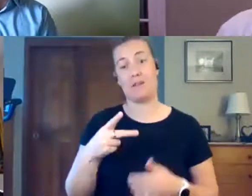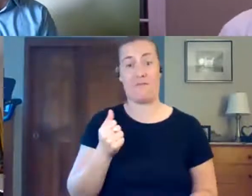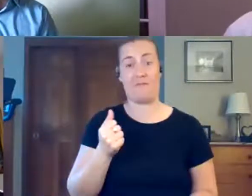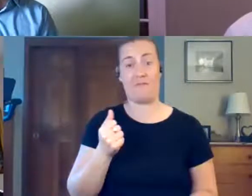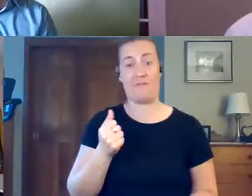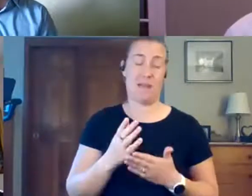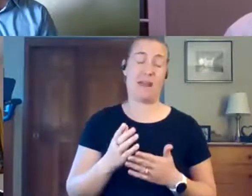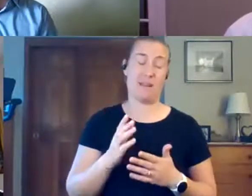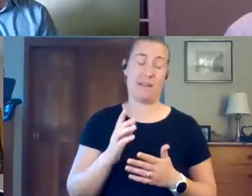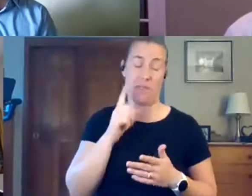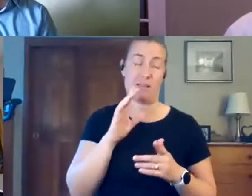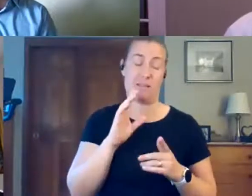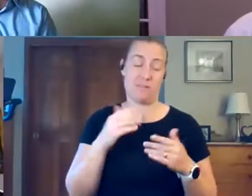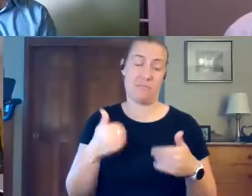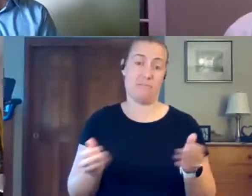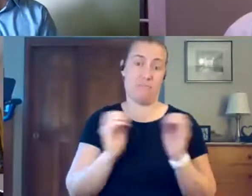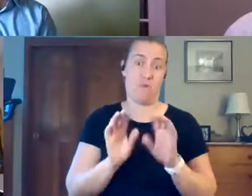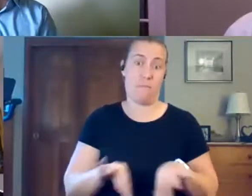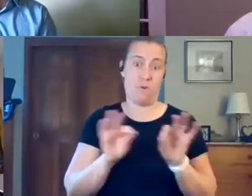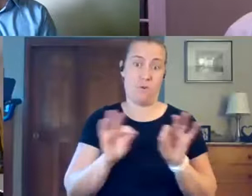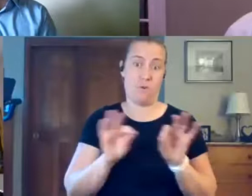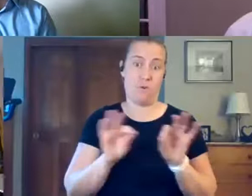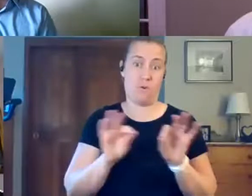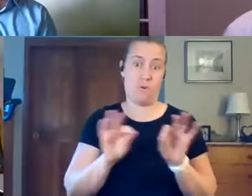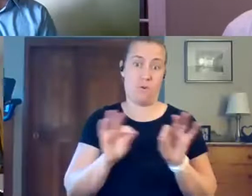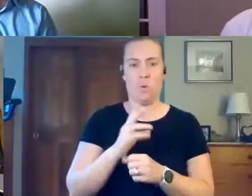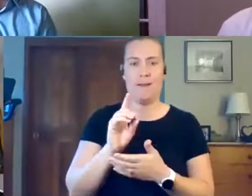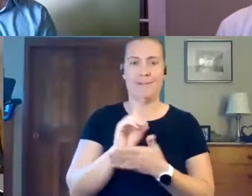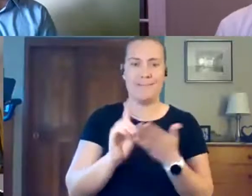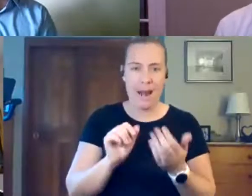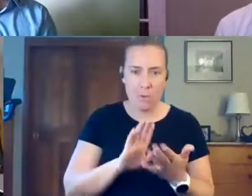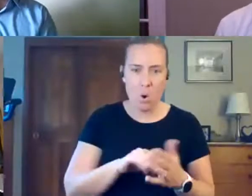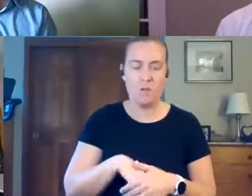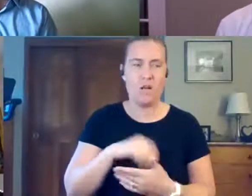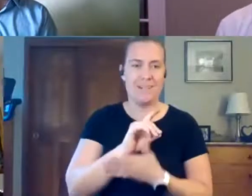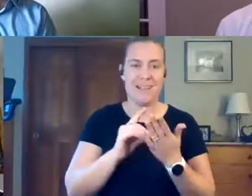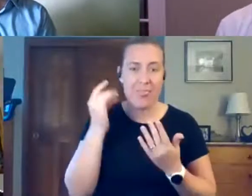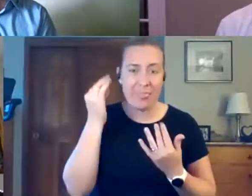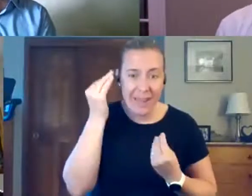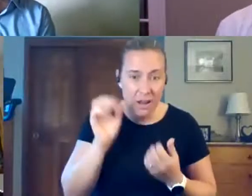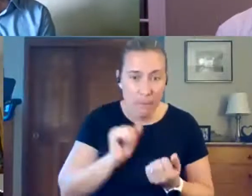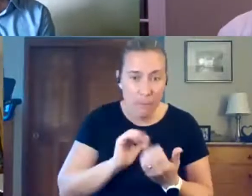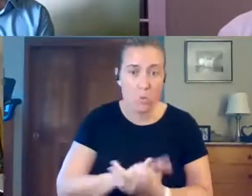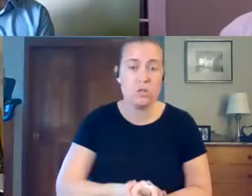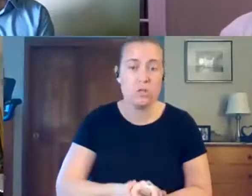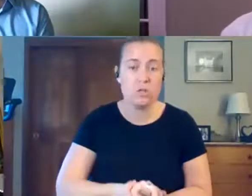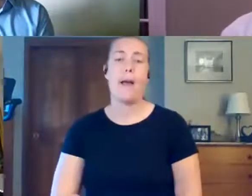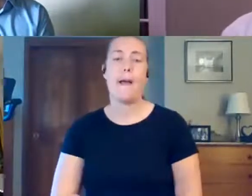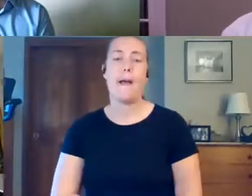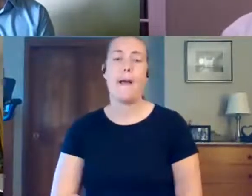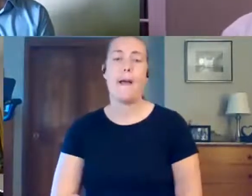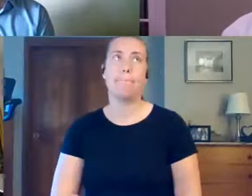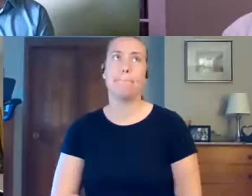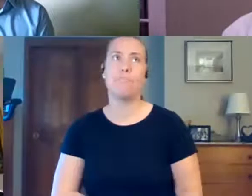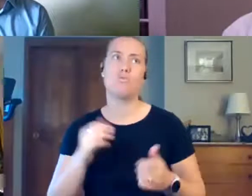to use user-centered design approaches or design thinking approaches to figure out